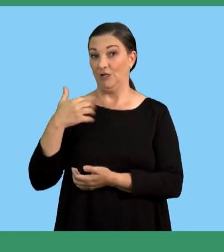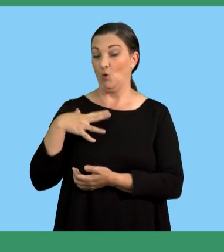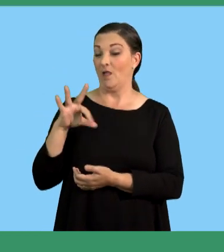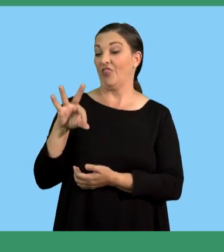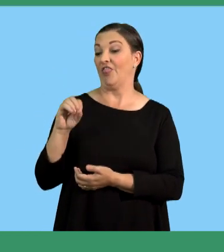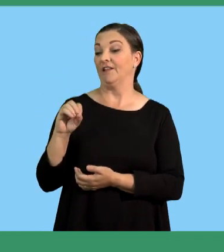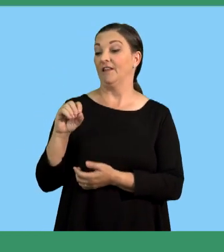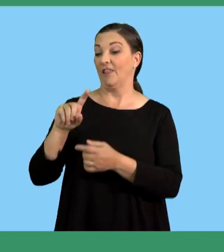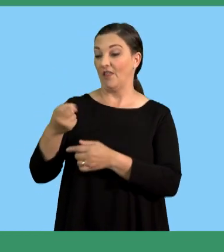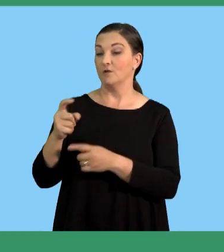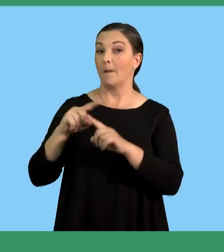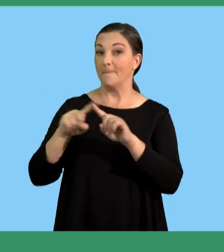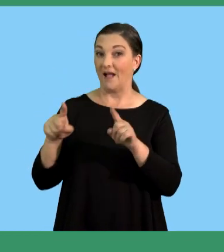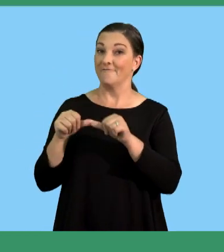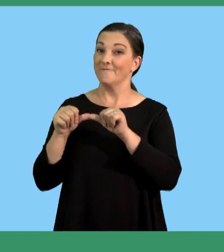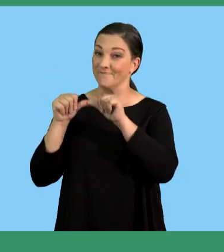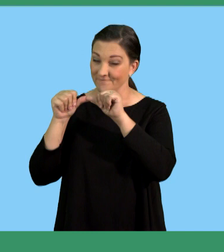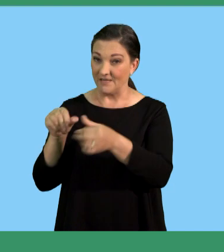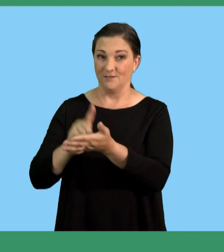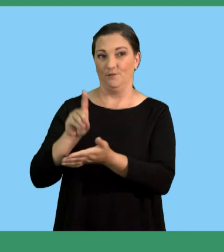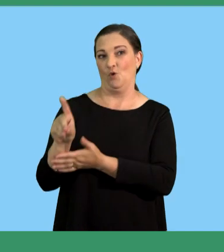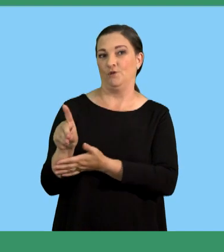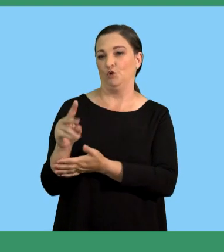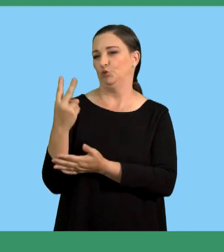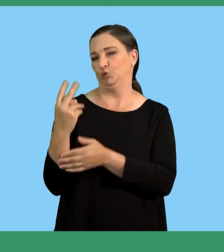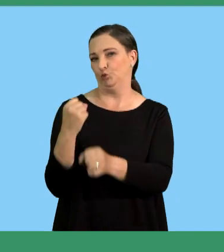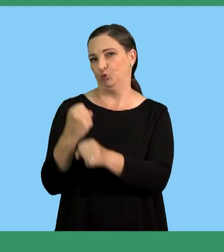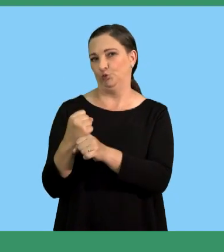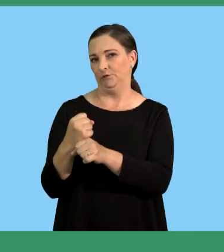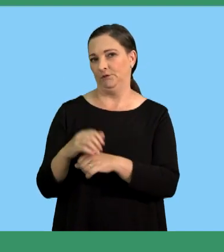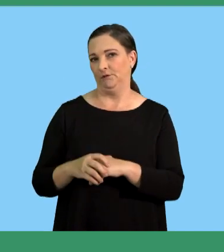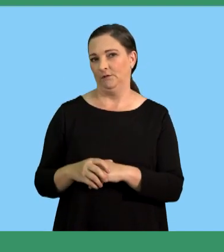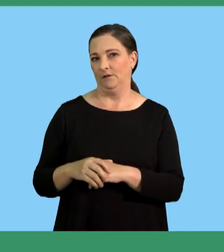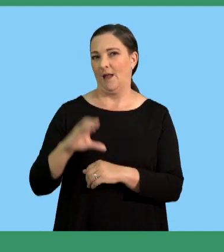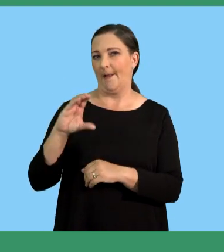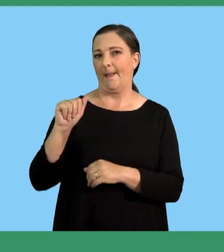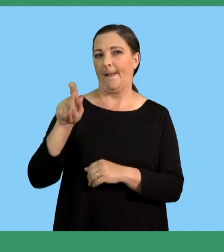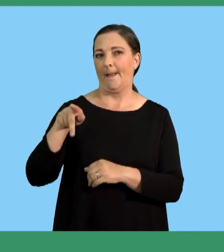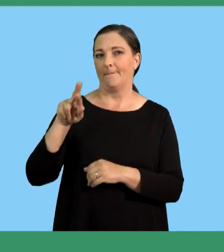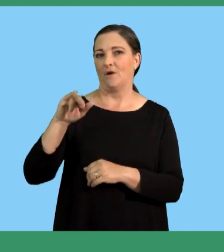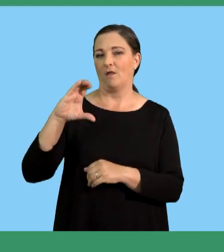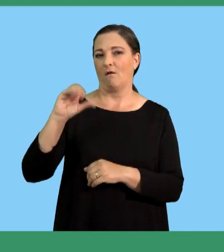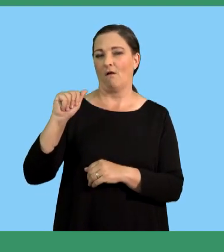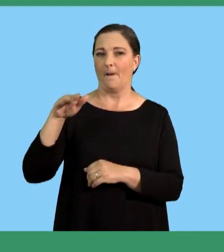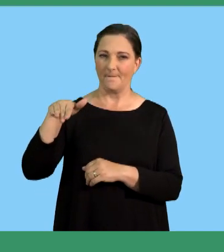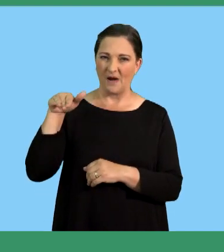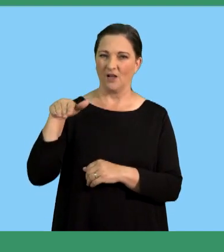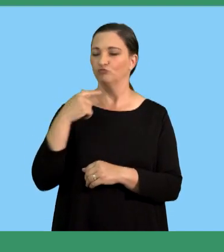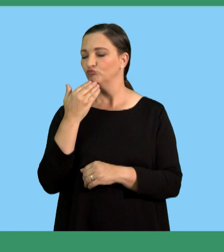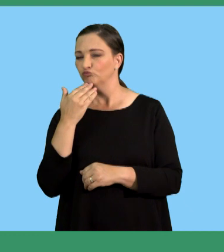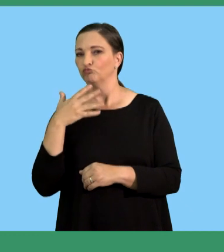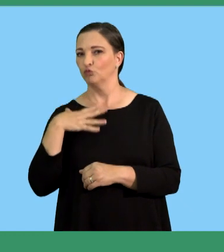invest 30,000 in a fixed deposit for 2 years. She approached Capri Bank and they offered 10%